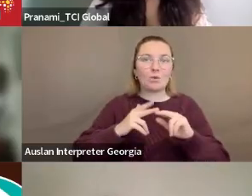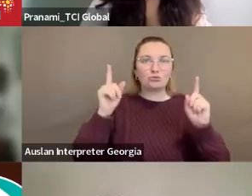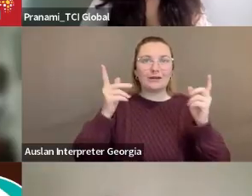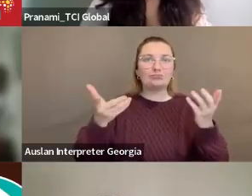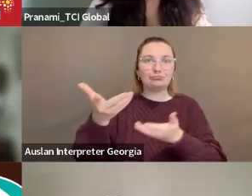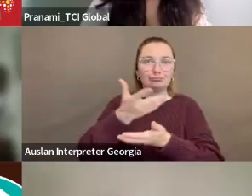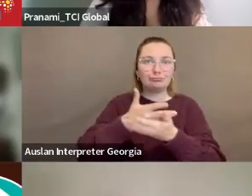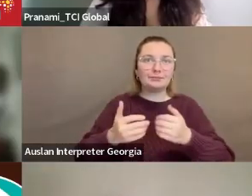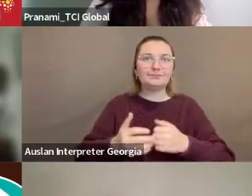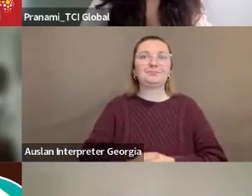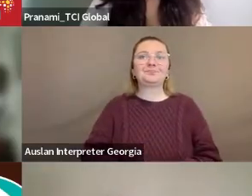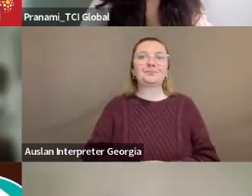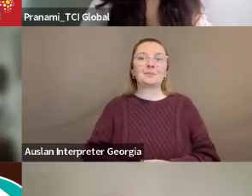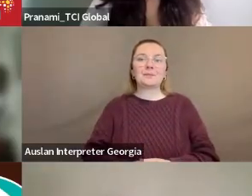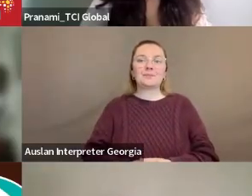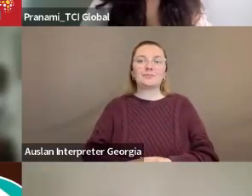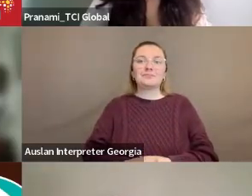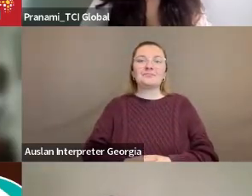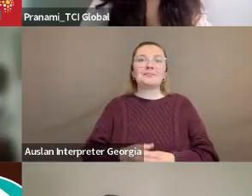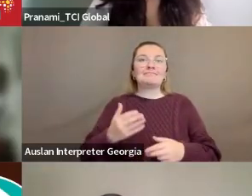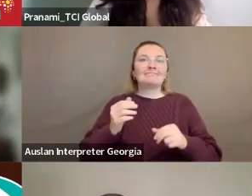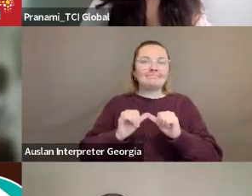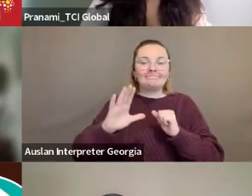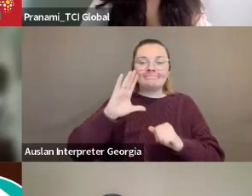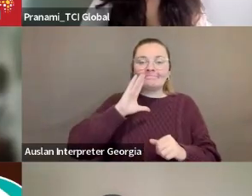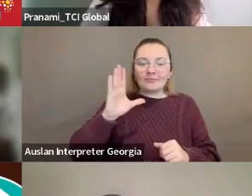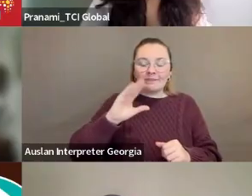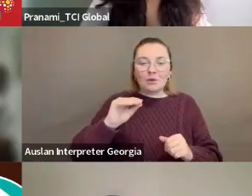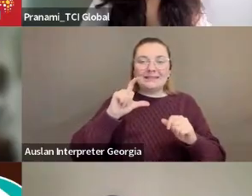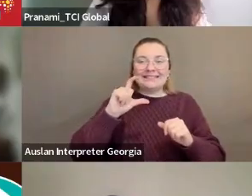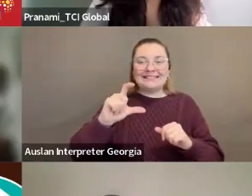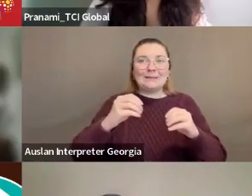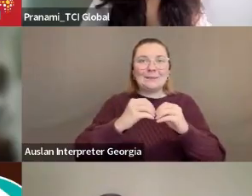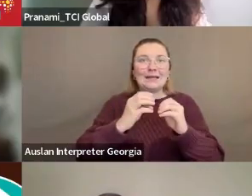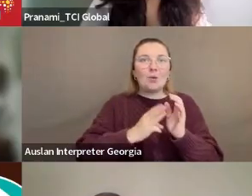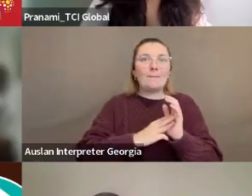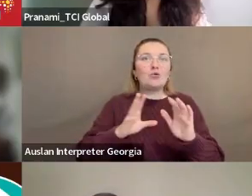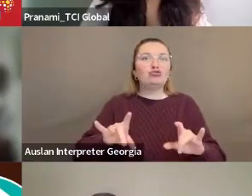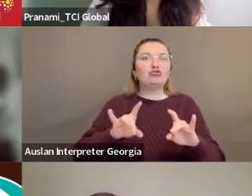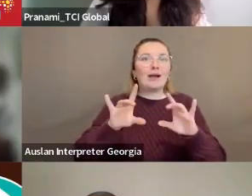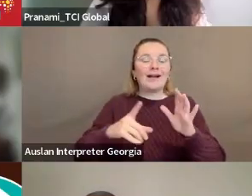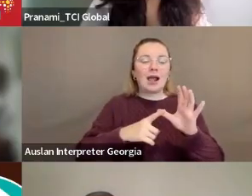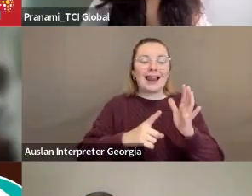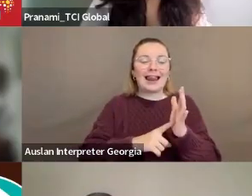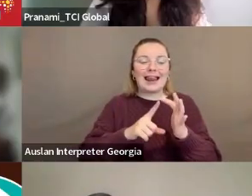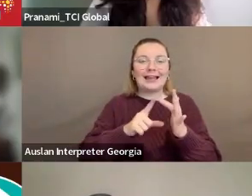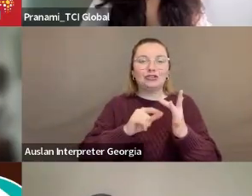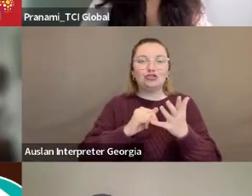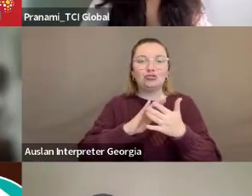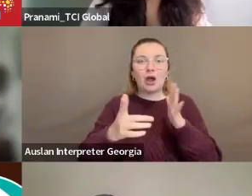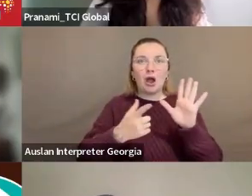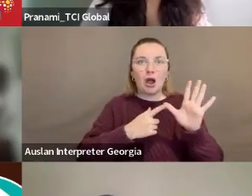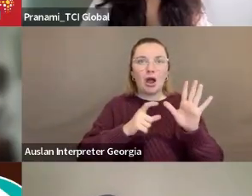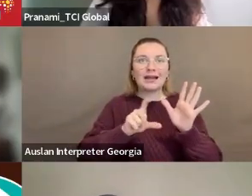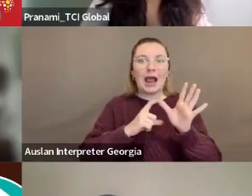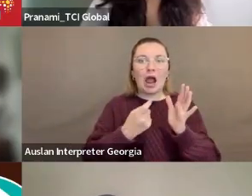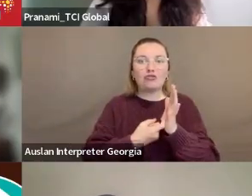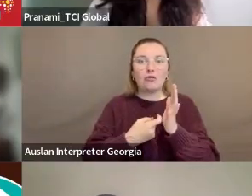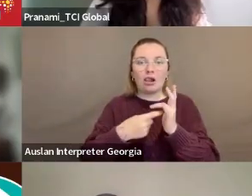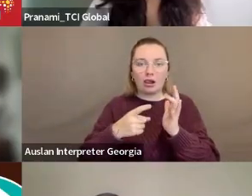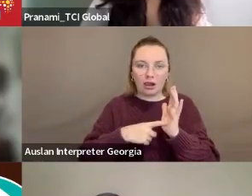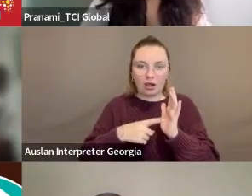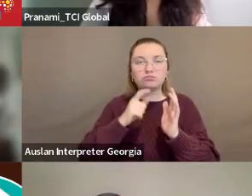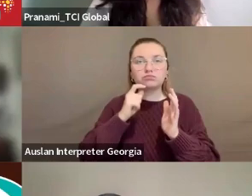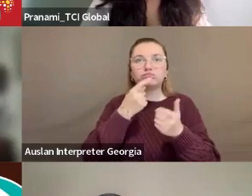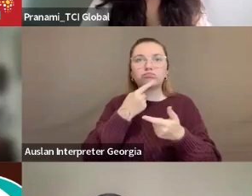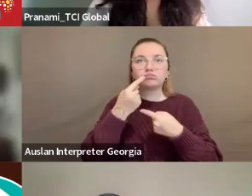today. We have a fantastic speaker from CBM Australia, Alicia Carroll, and Alicia will be contributing to the